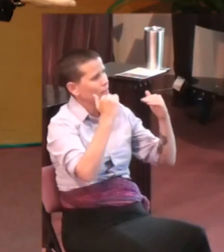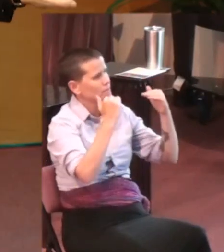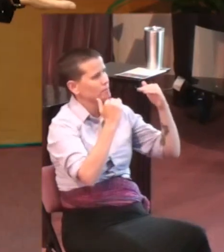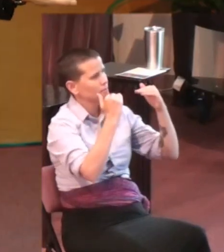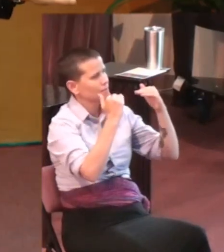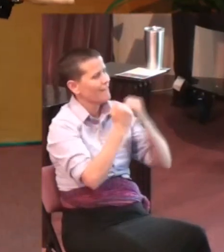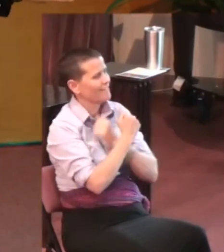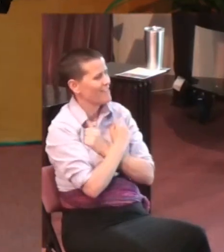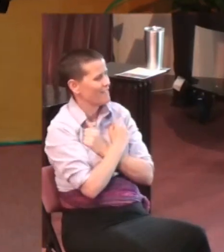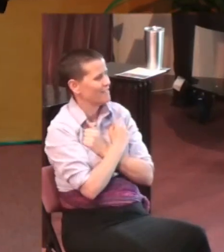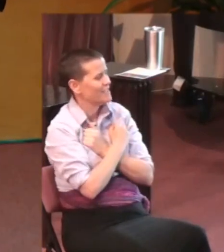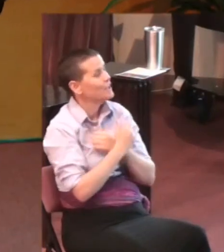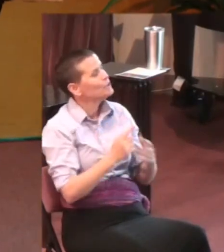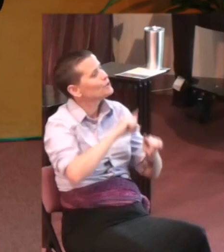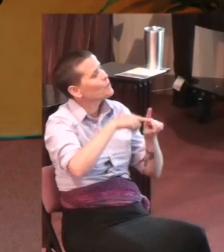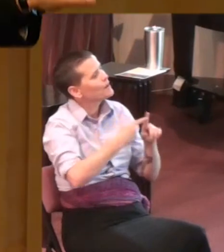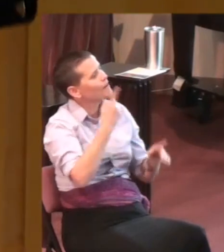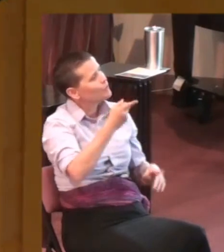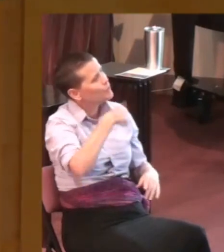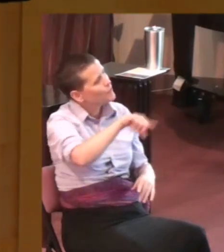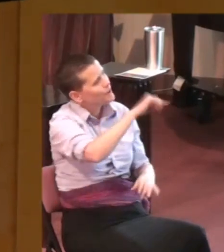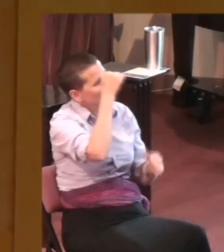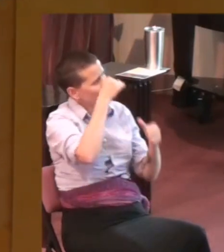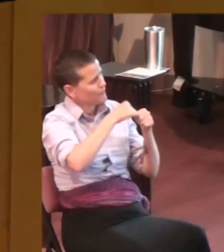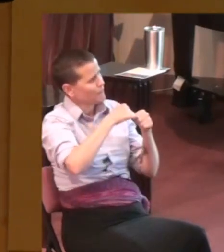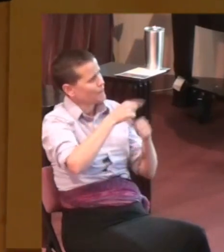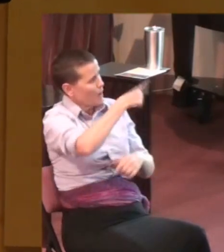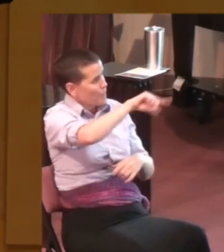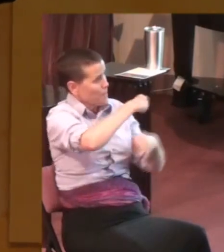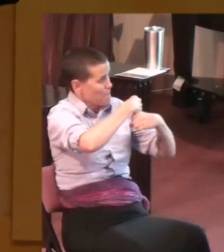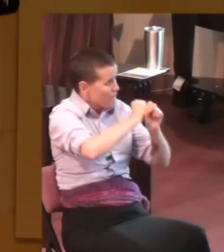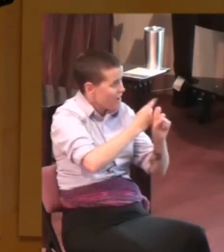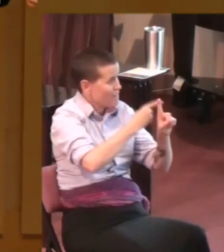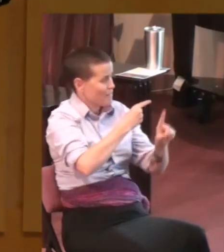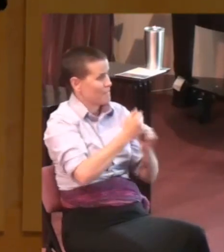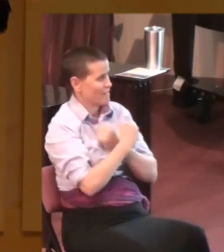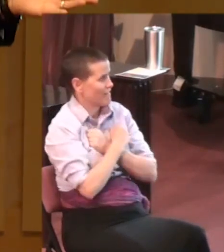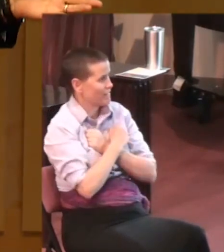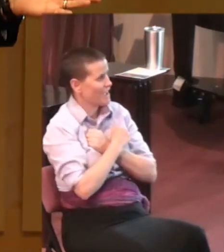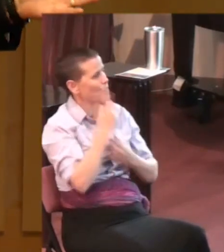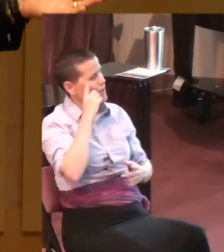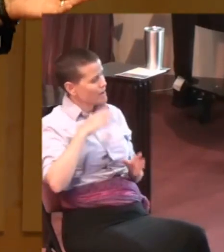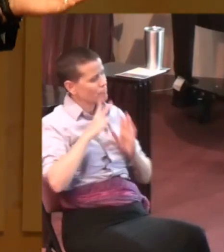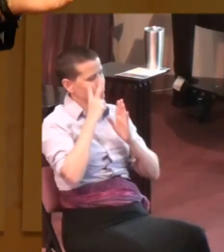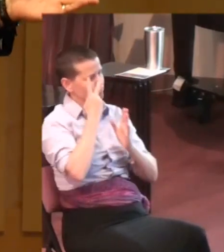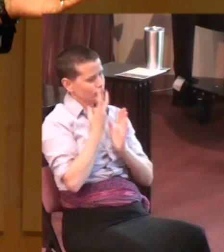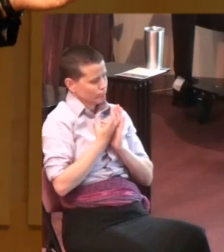of the presence of love and peace, no matter what's going on, that's what it's all